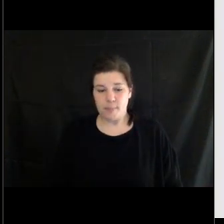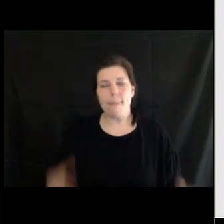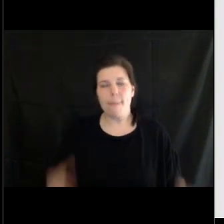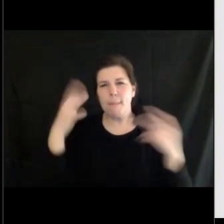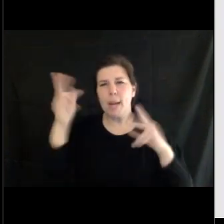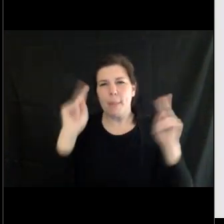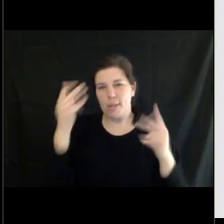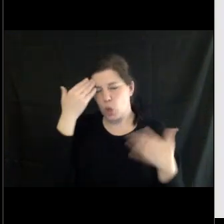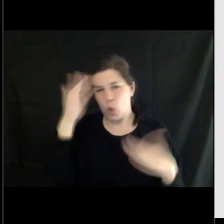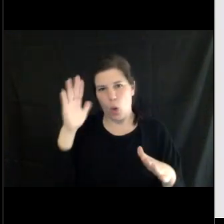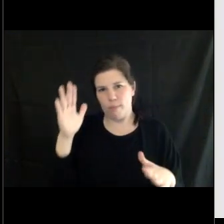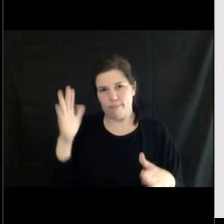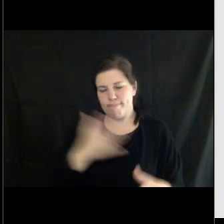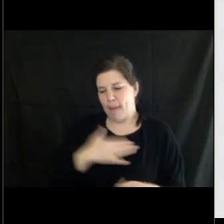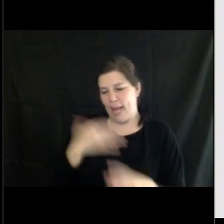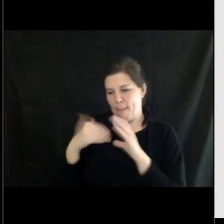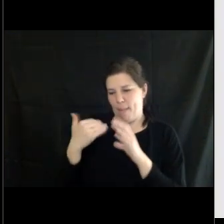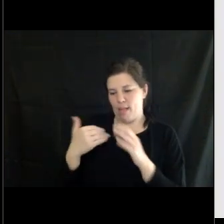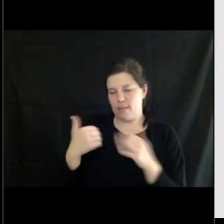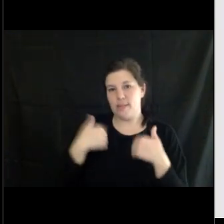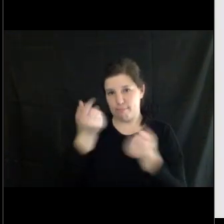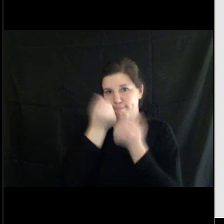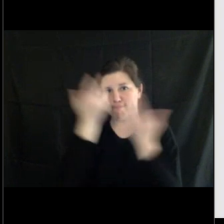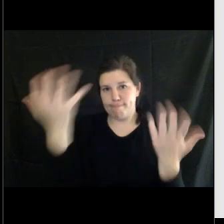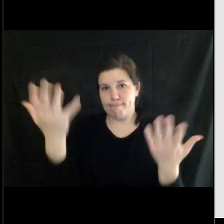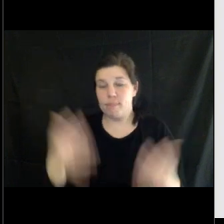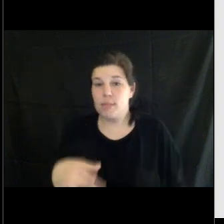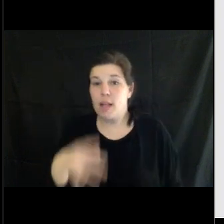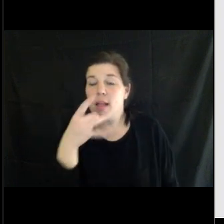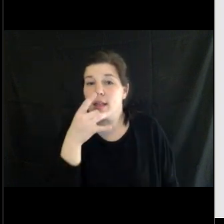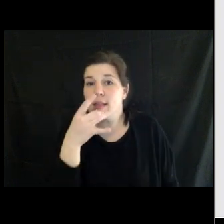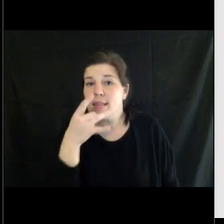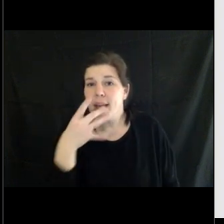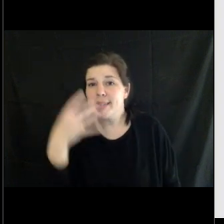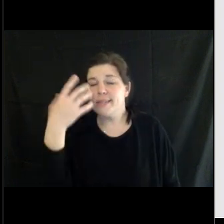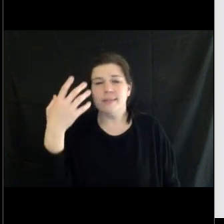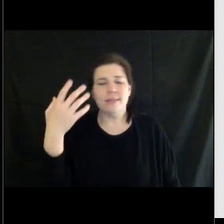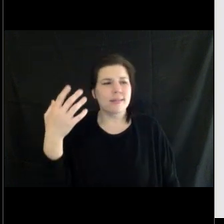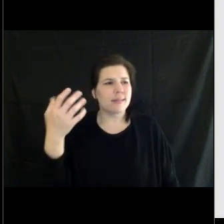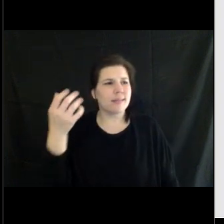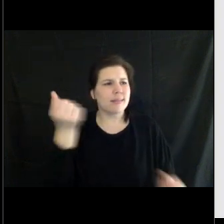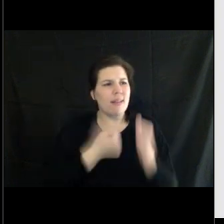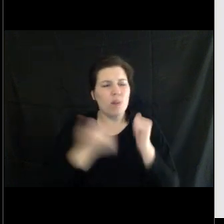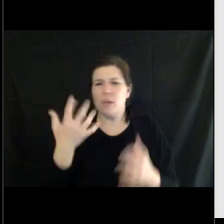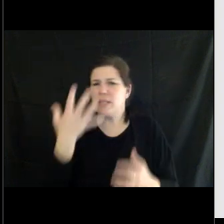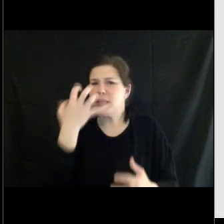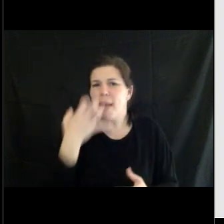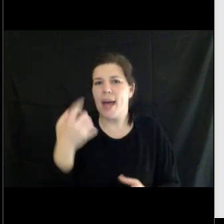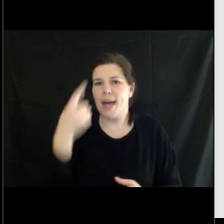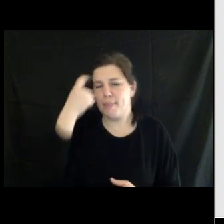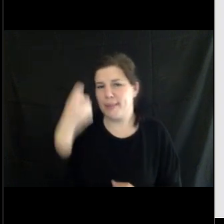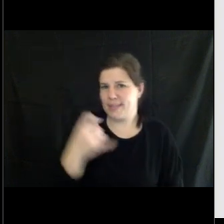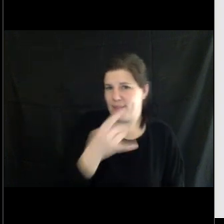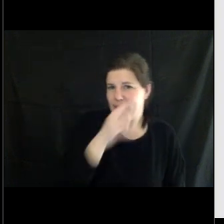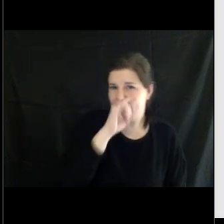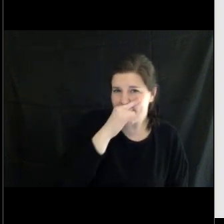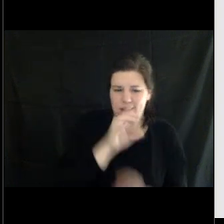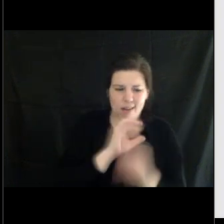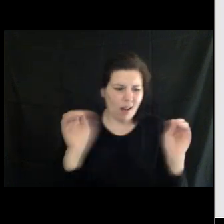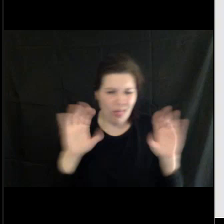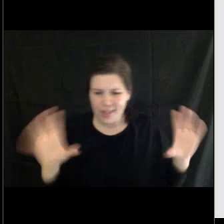telling you now. Lights for the kids. Everybody's mad about the kids. What are we gonna do for the kids? Nothing's been done in any of the parks,